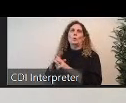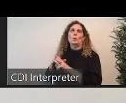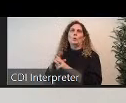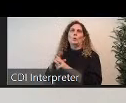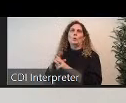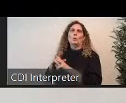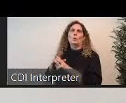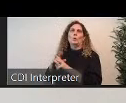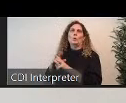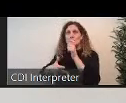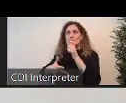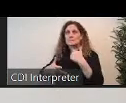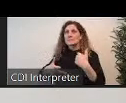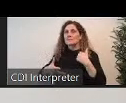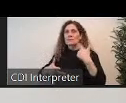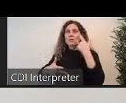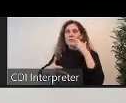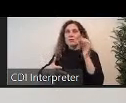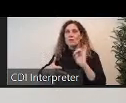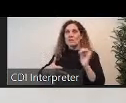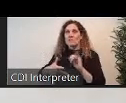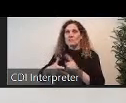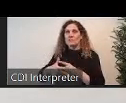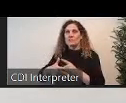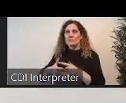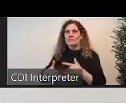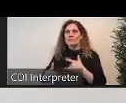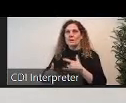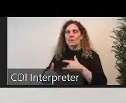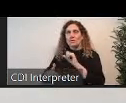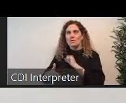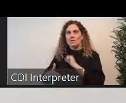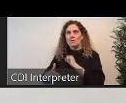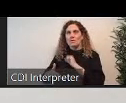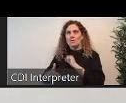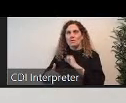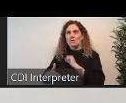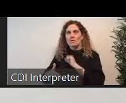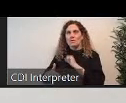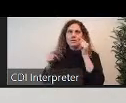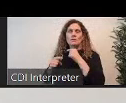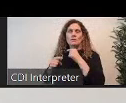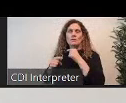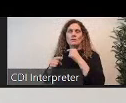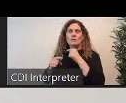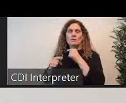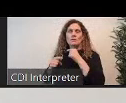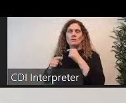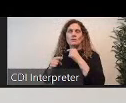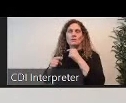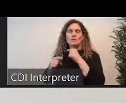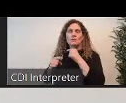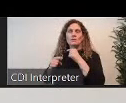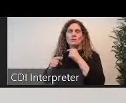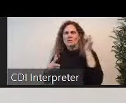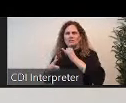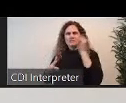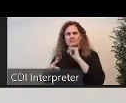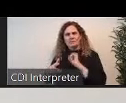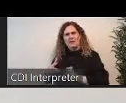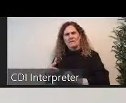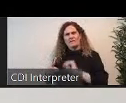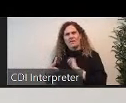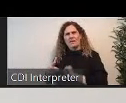remember, symptoms can be anything from mild cold symptoms to severe shortness of breath, cough, fevers, things like